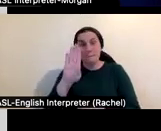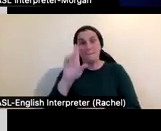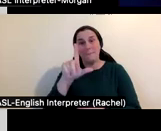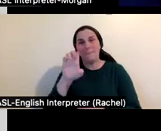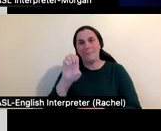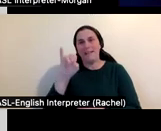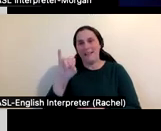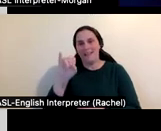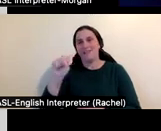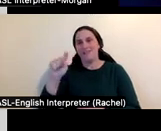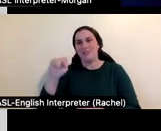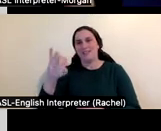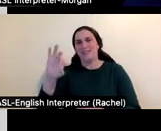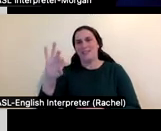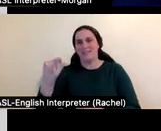That's Bleistift.